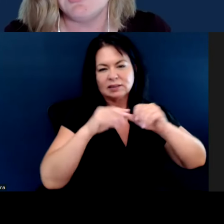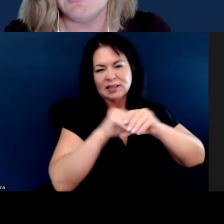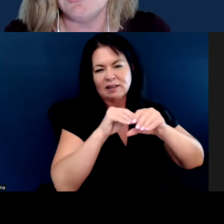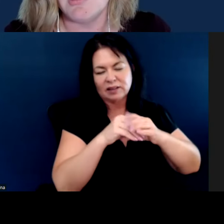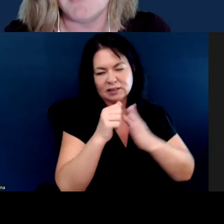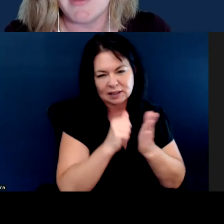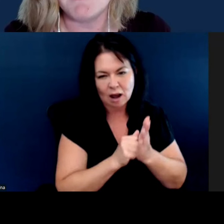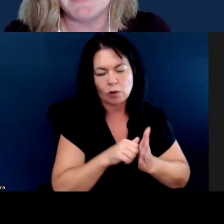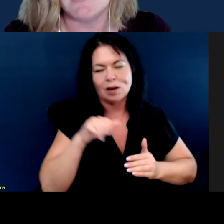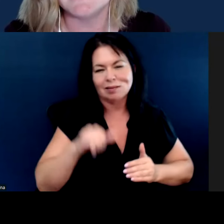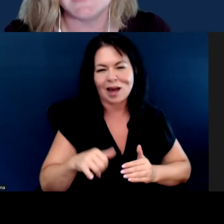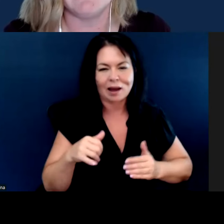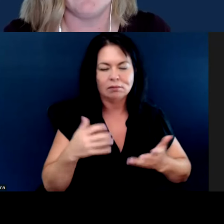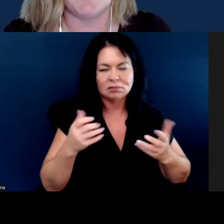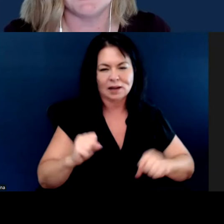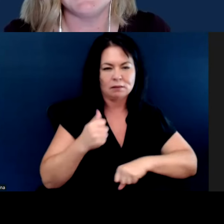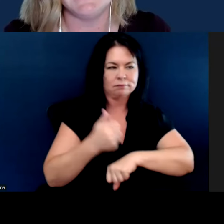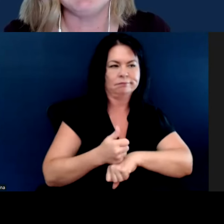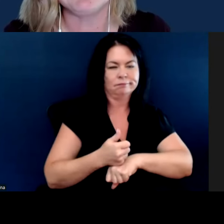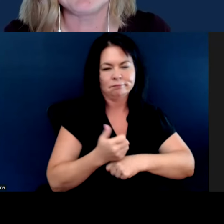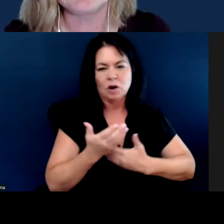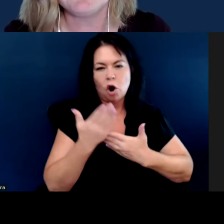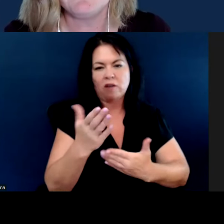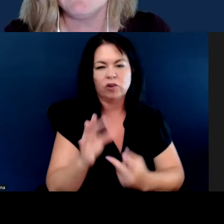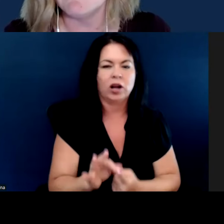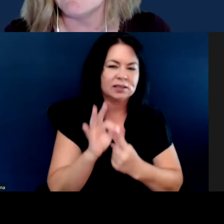exceptions to have a standalone Part D.